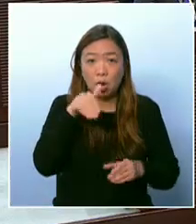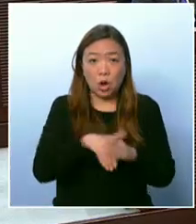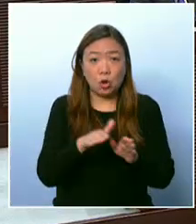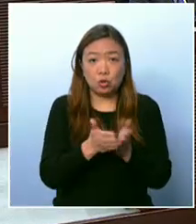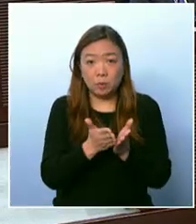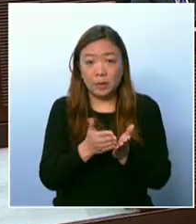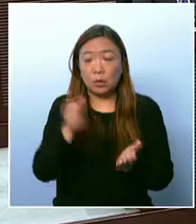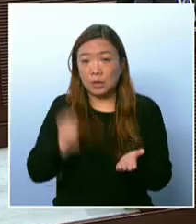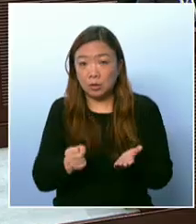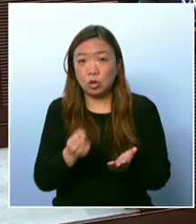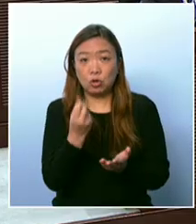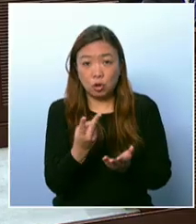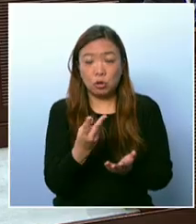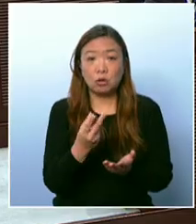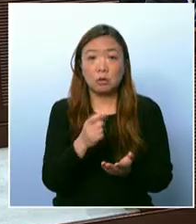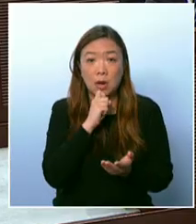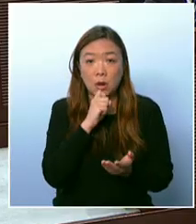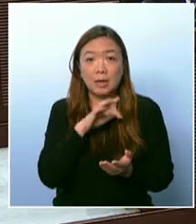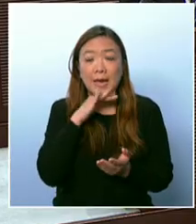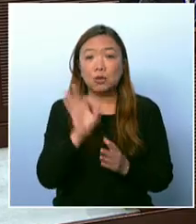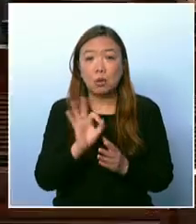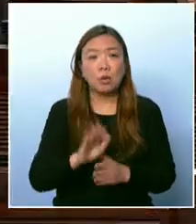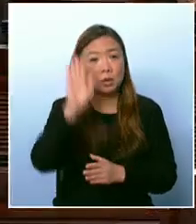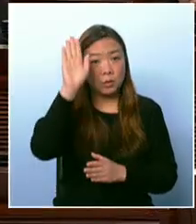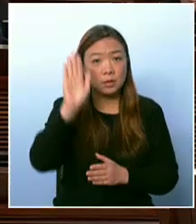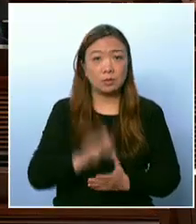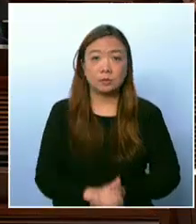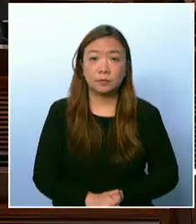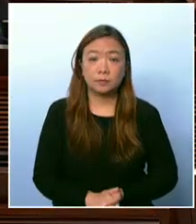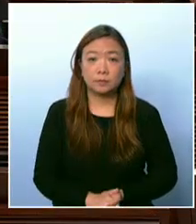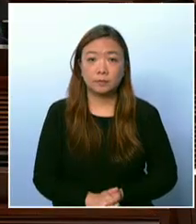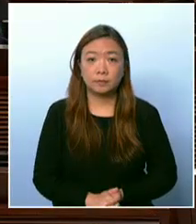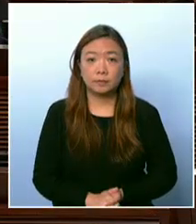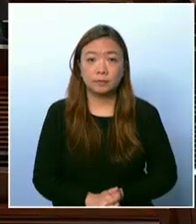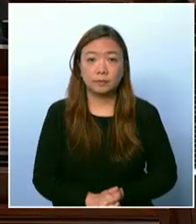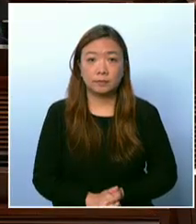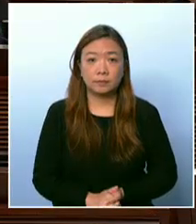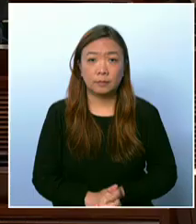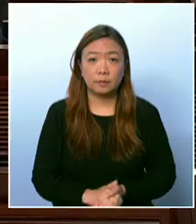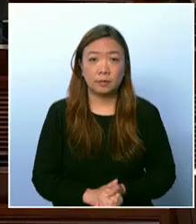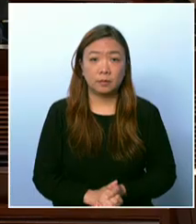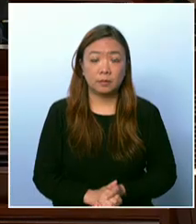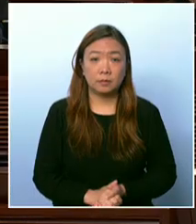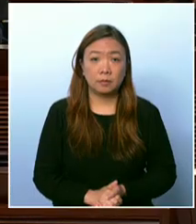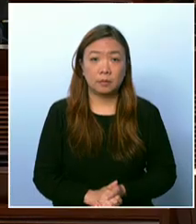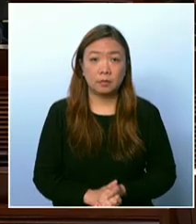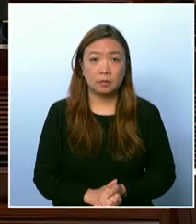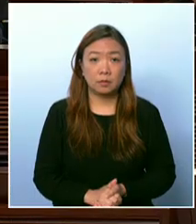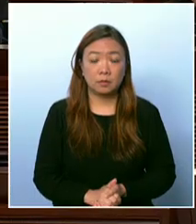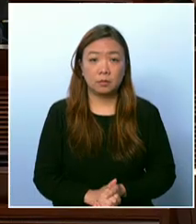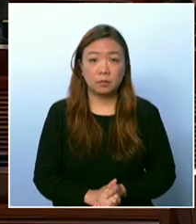members present have received the ballot papers and their chops? If not, please raise your